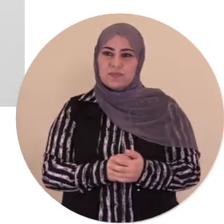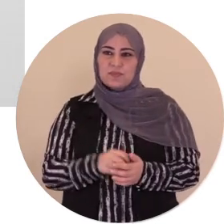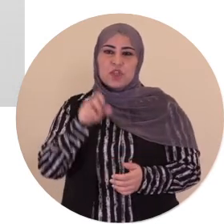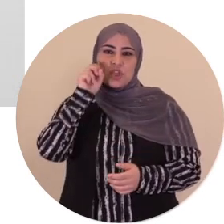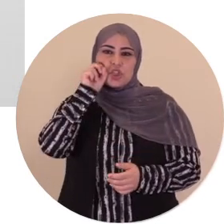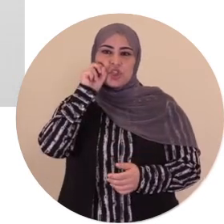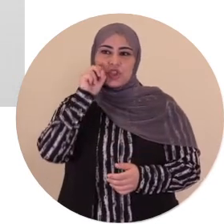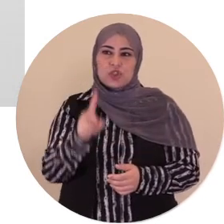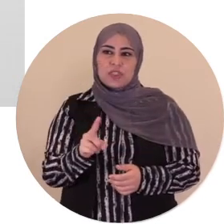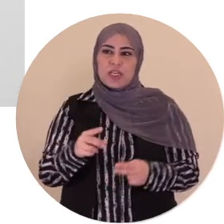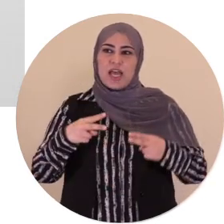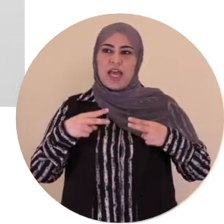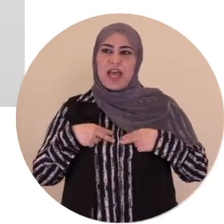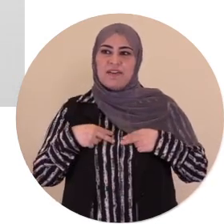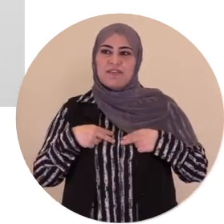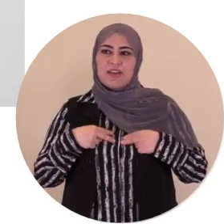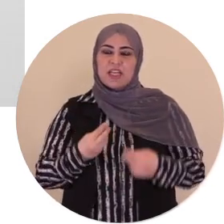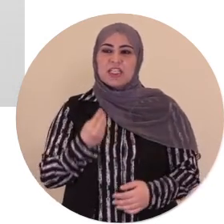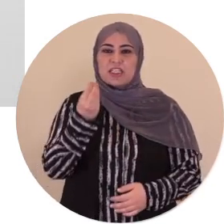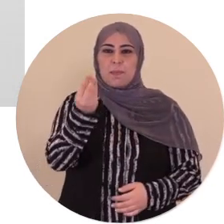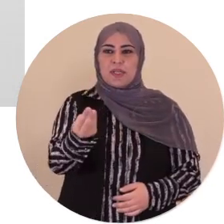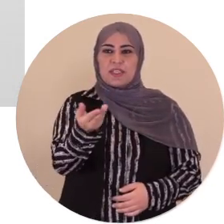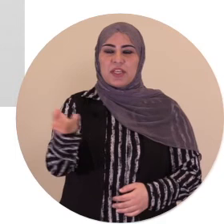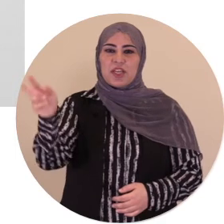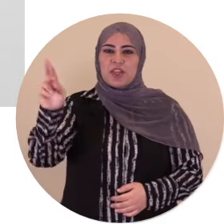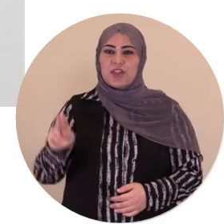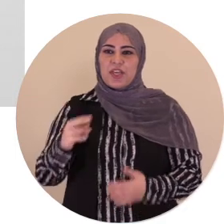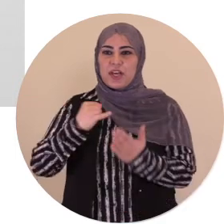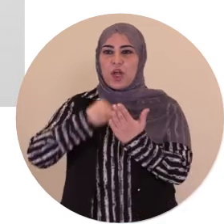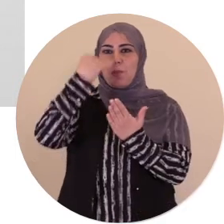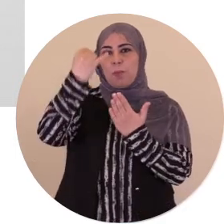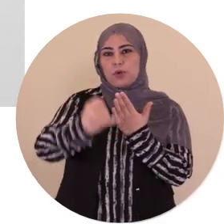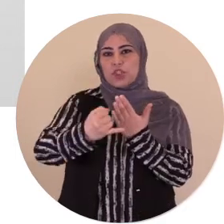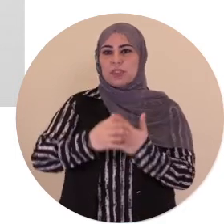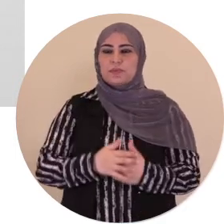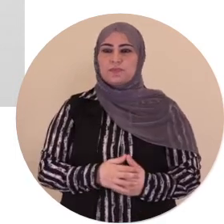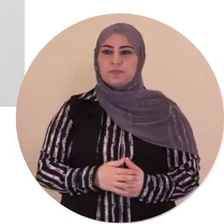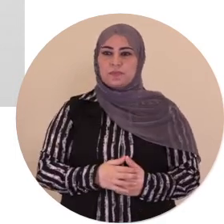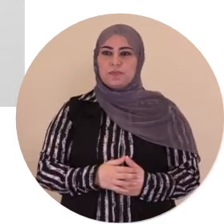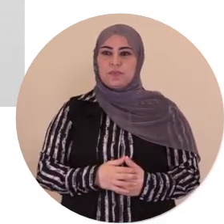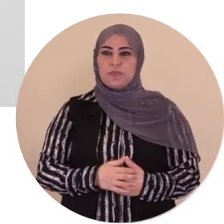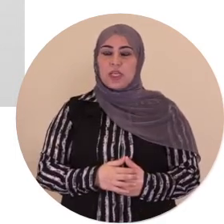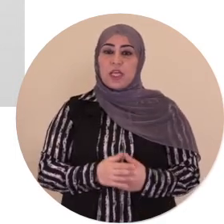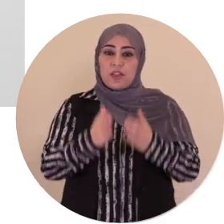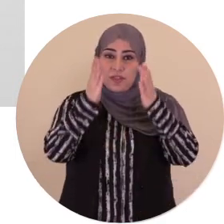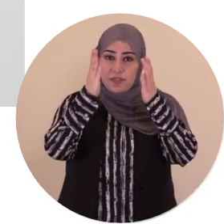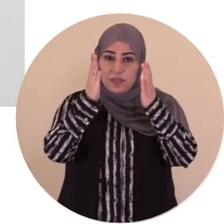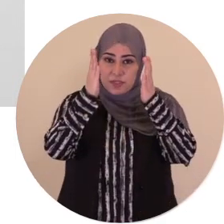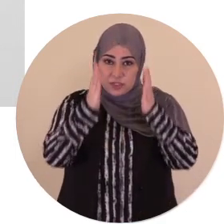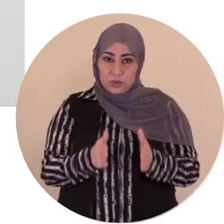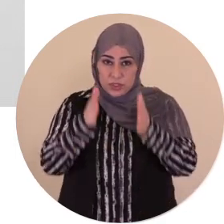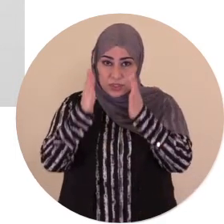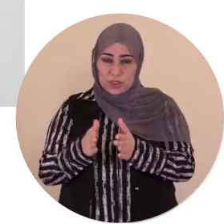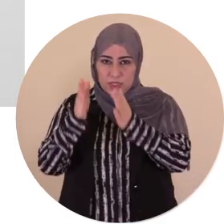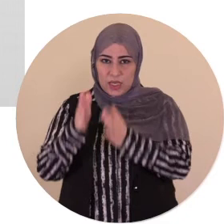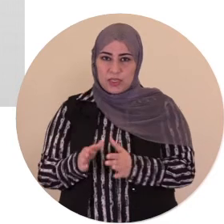The students should have submitted their project. How do we write this down? We start with what? With the object. The